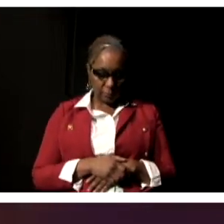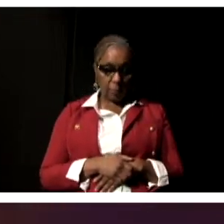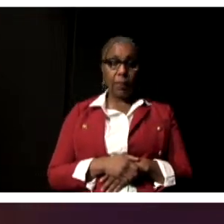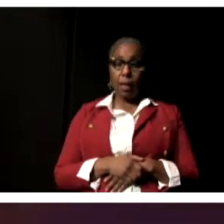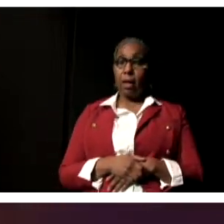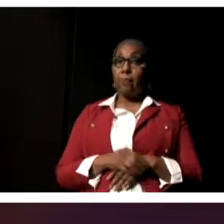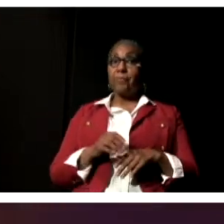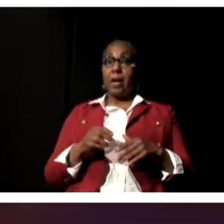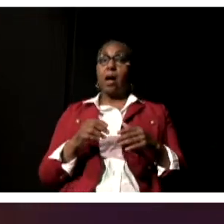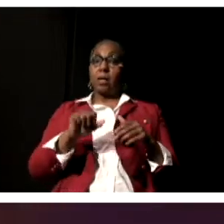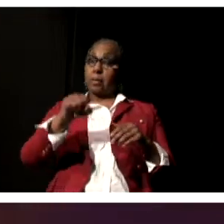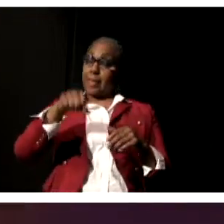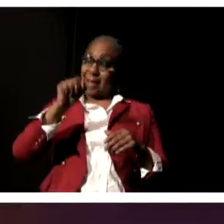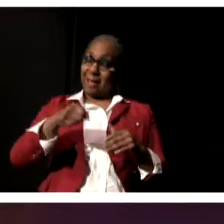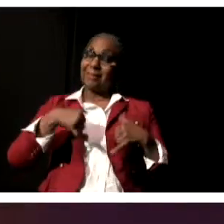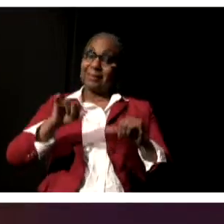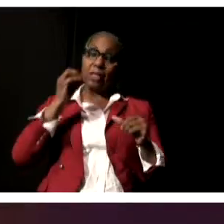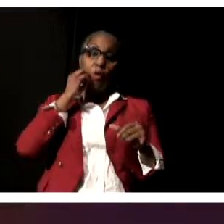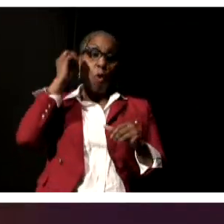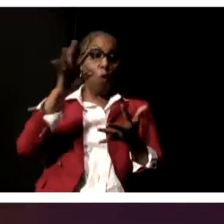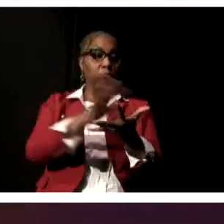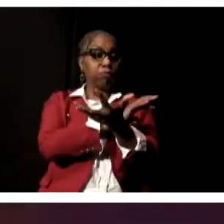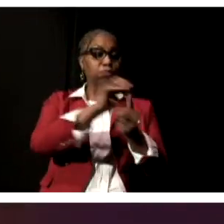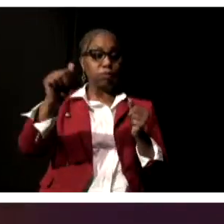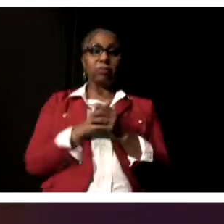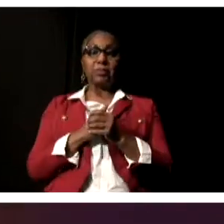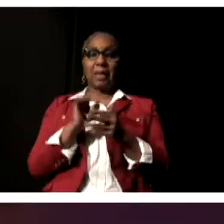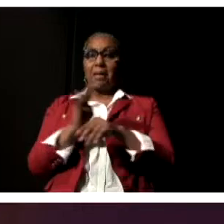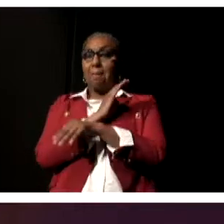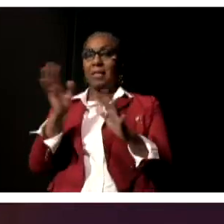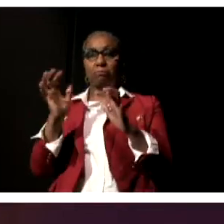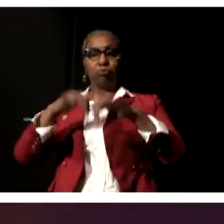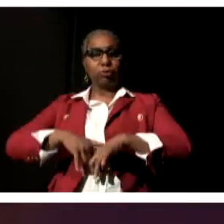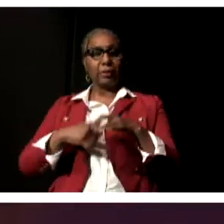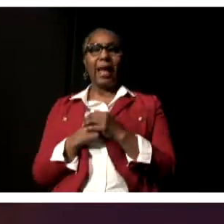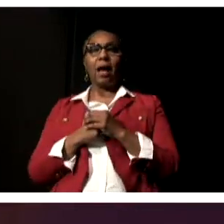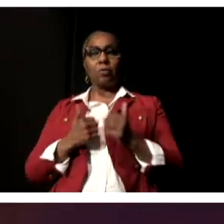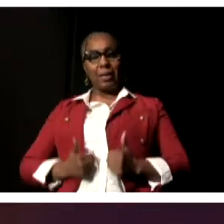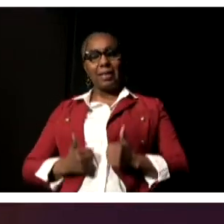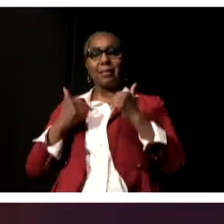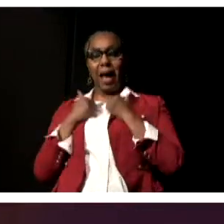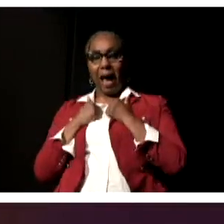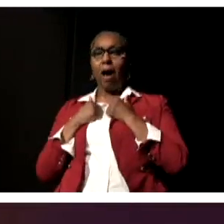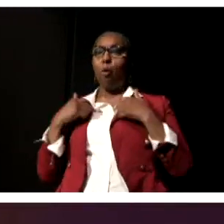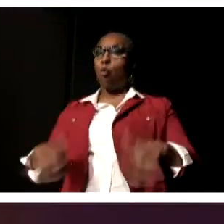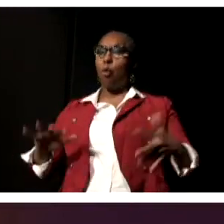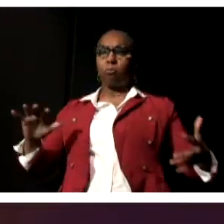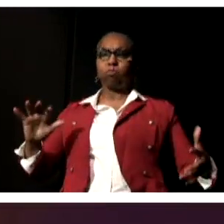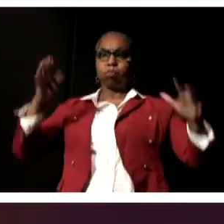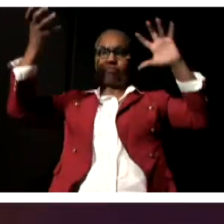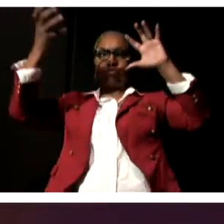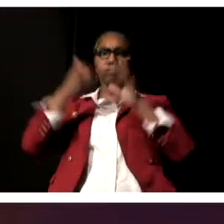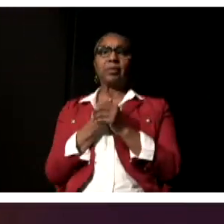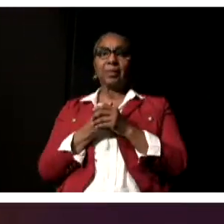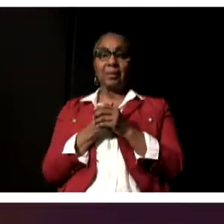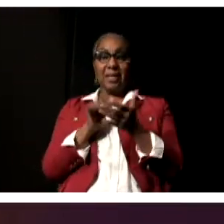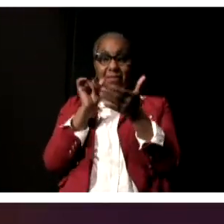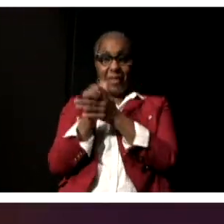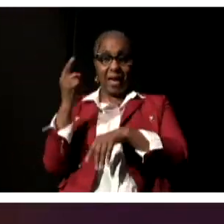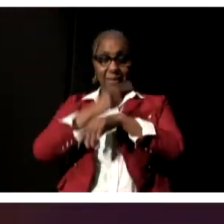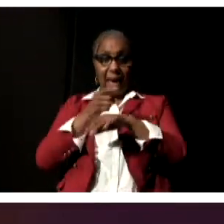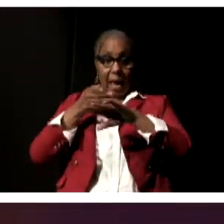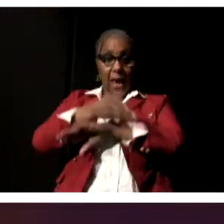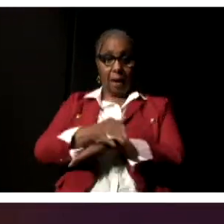Still, homes were wiped out, businesses were shut down, lives were overturned. The day after